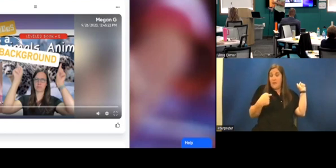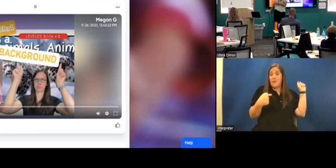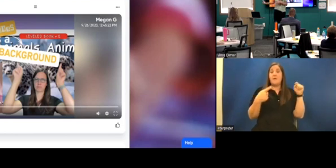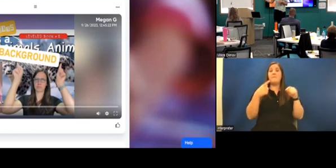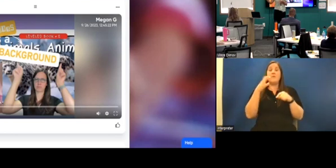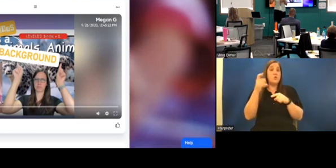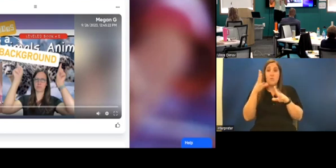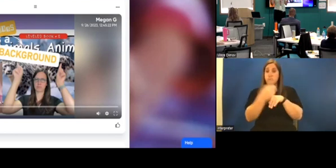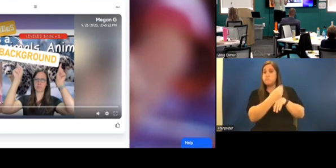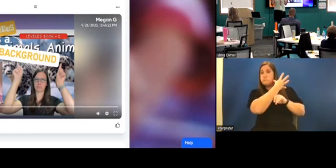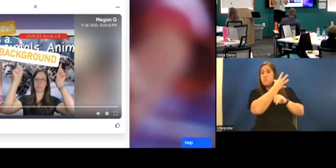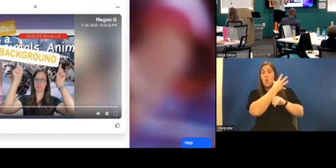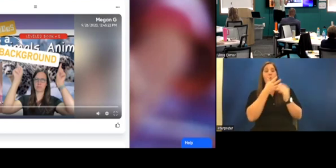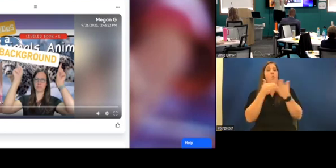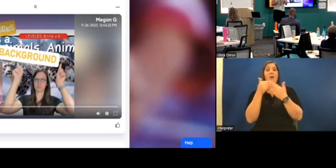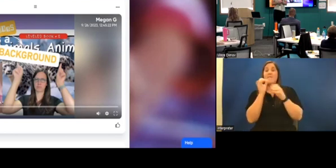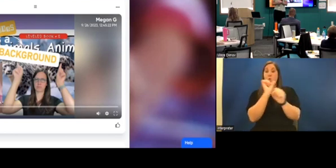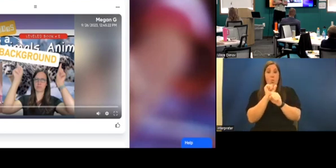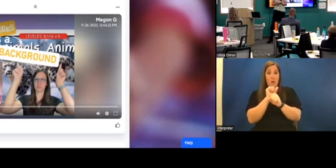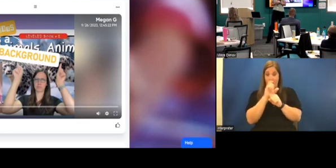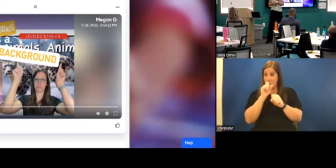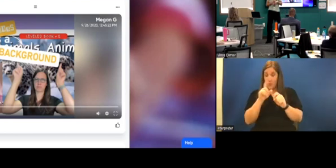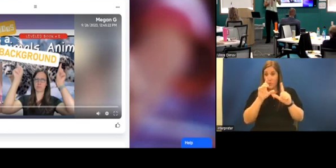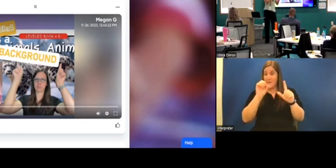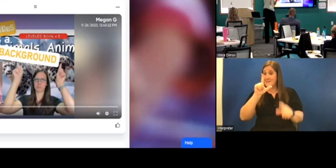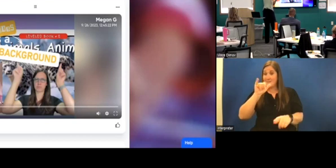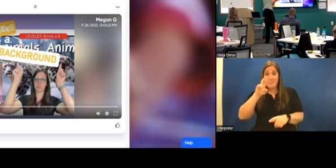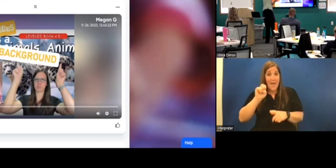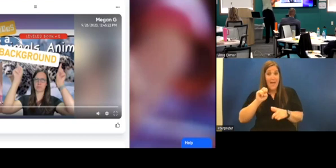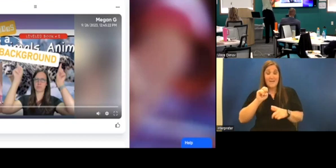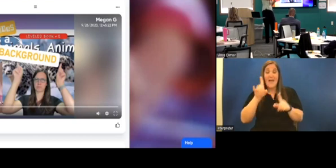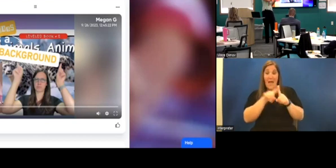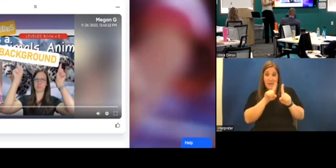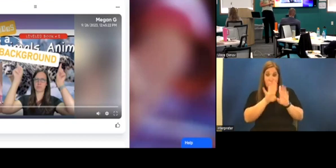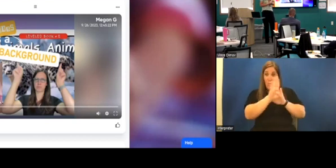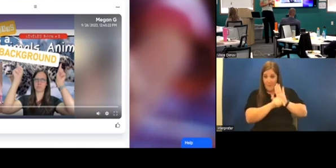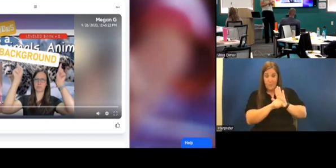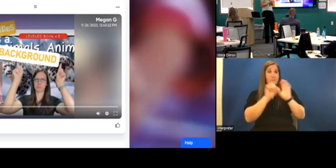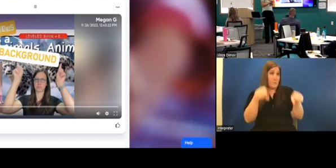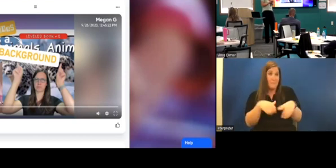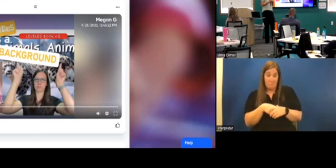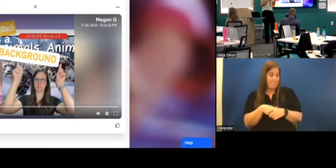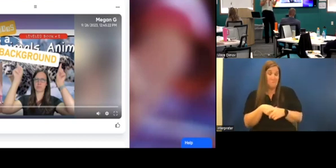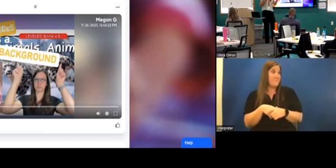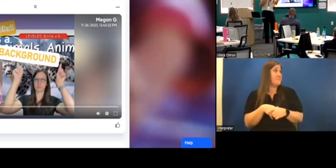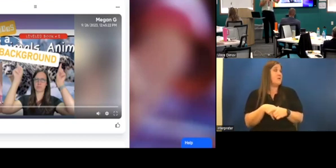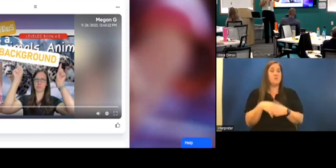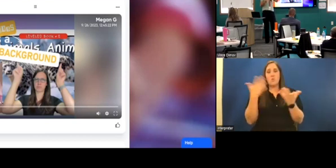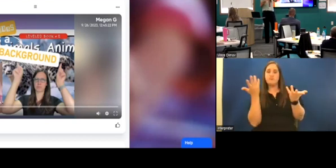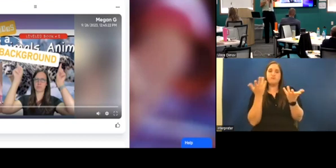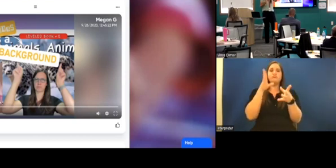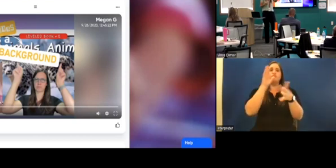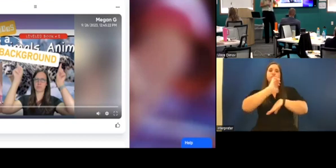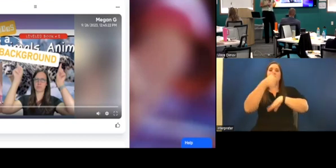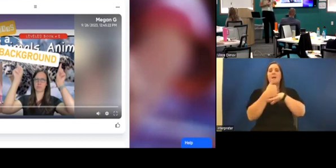project whatever you're working on, your slide, as your green screen, as your background. And I'm just in my house, I'm in